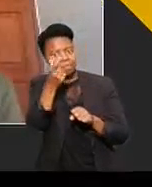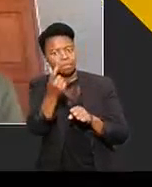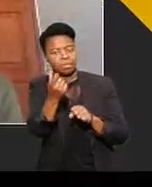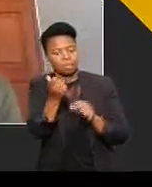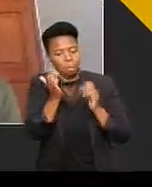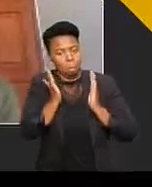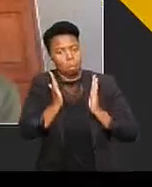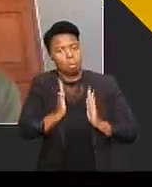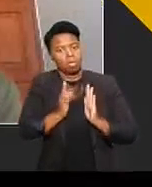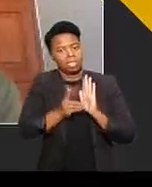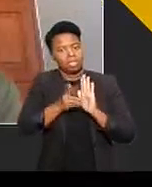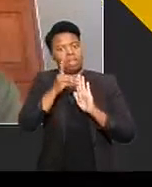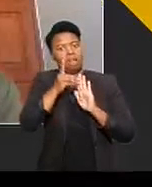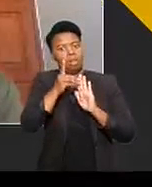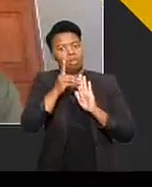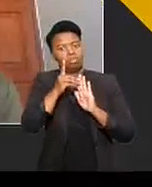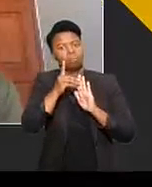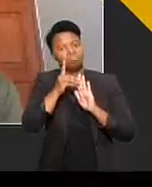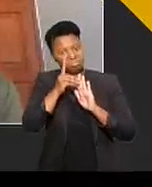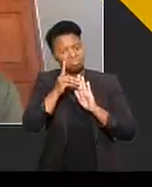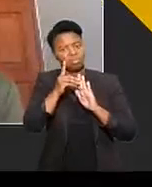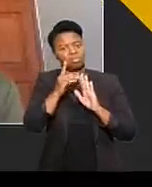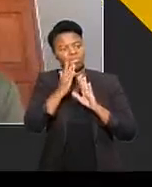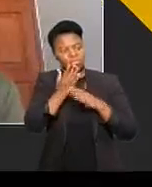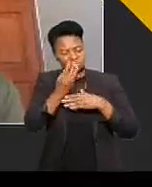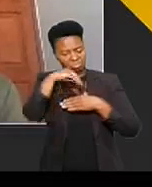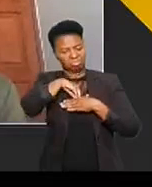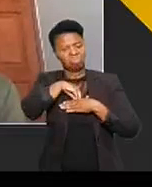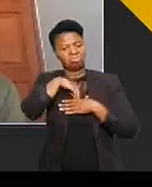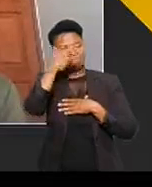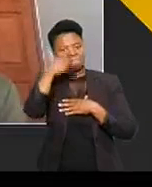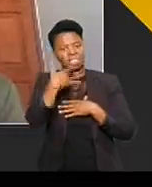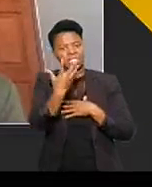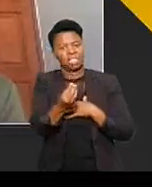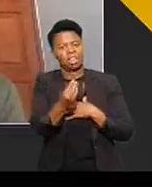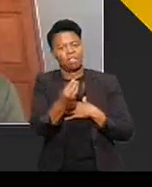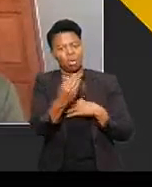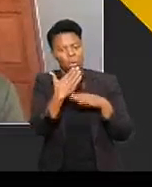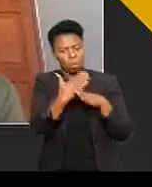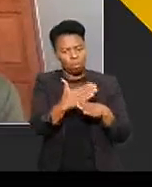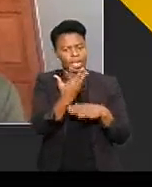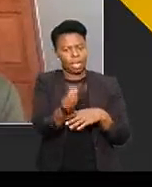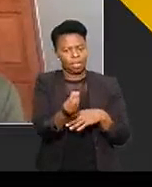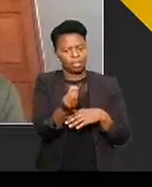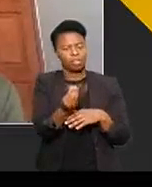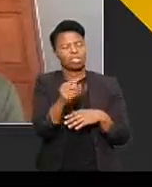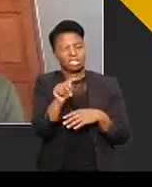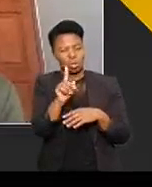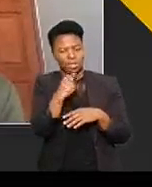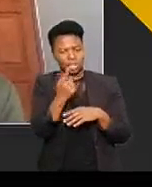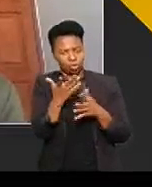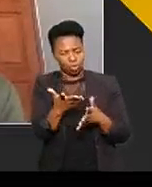has developed an immunity against this virus, or has strengthened your immune